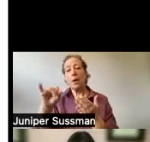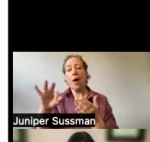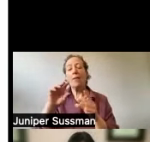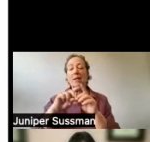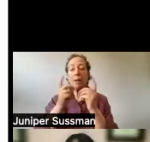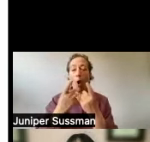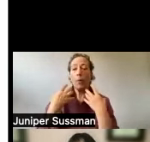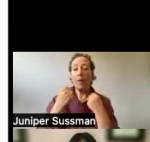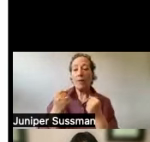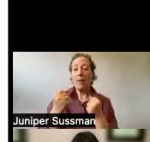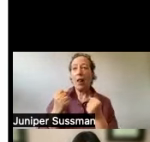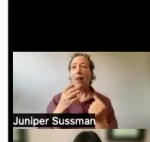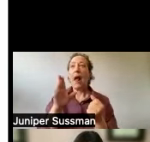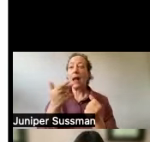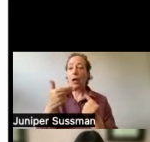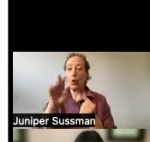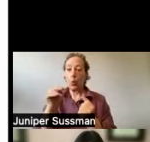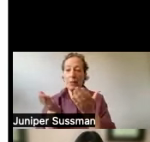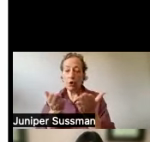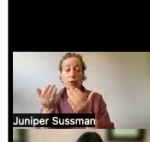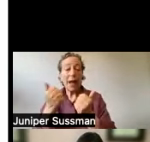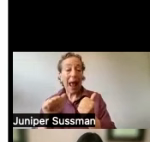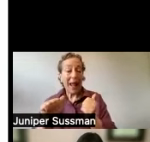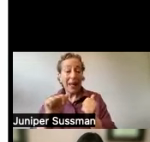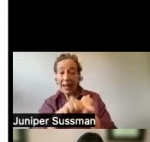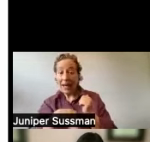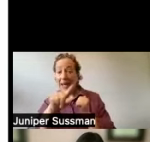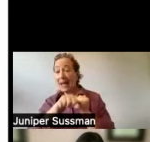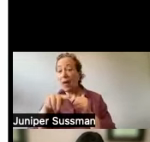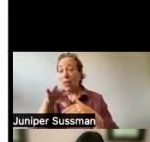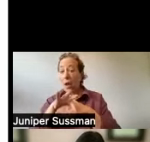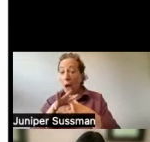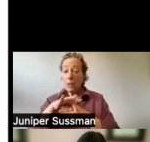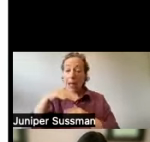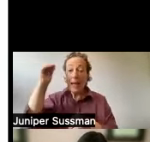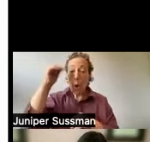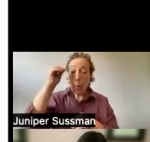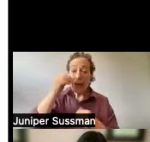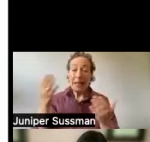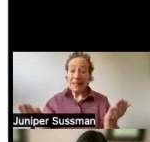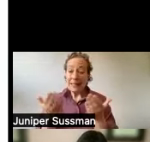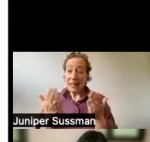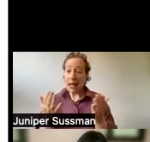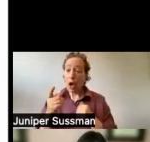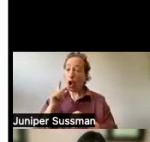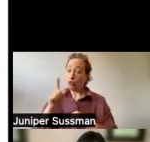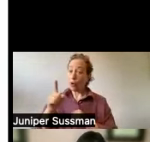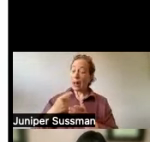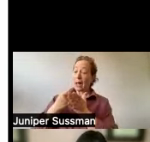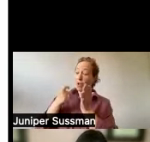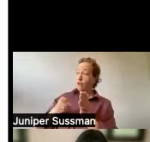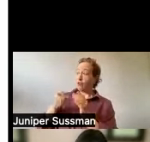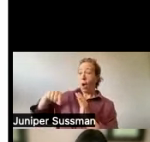Human Services, but any content or views expressed herein are not necessarily indicative of the opinions or